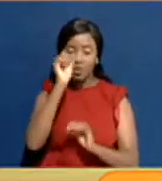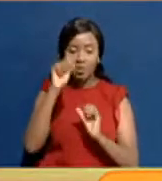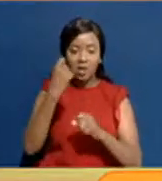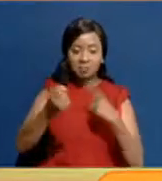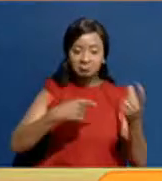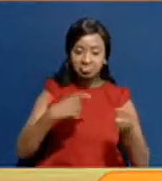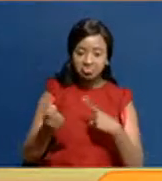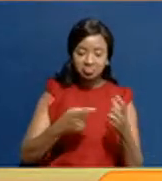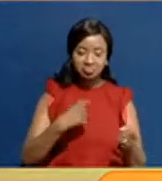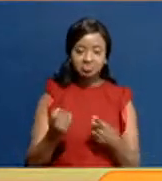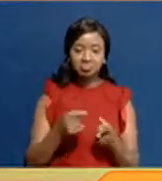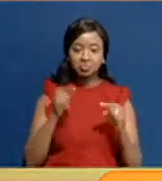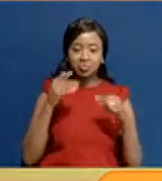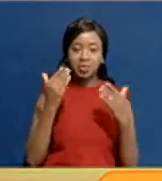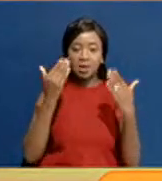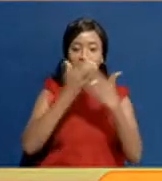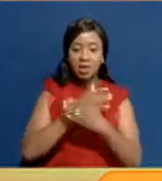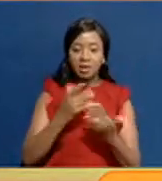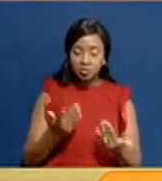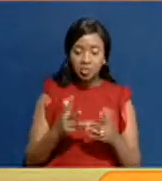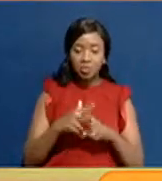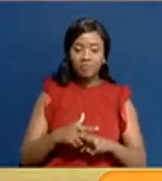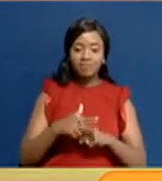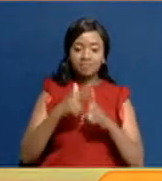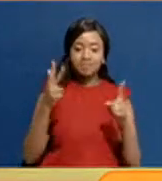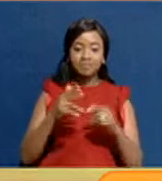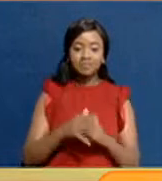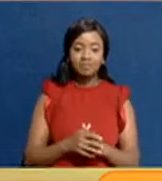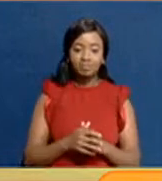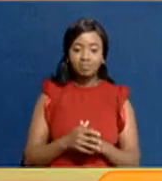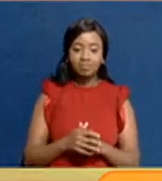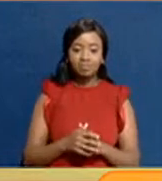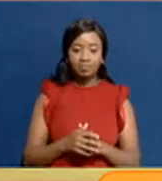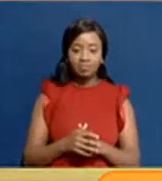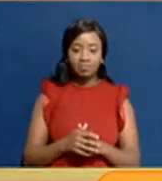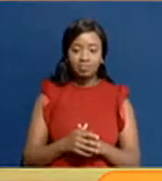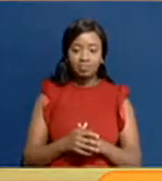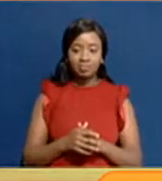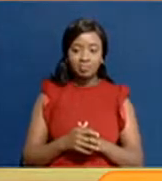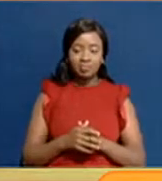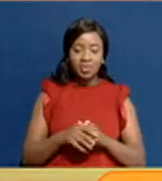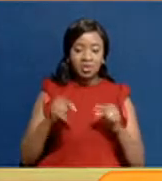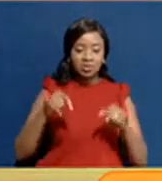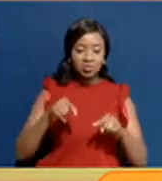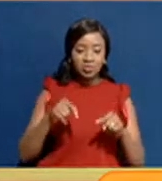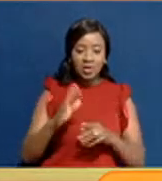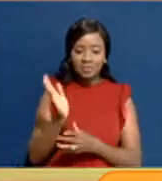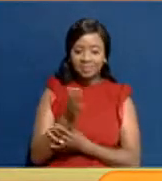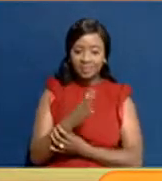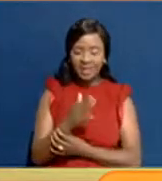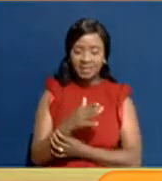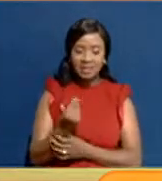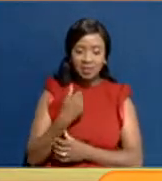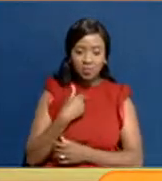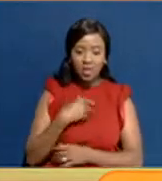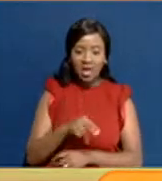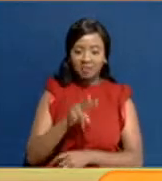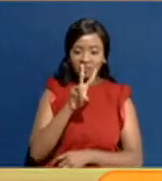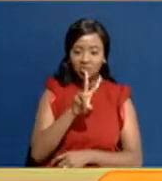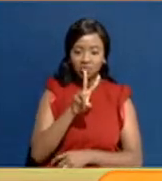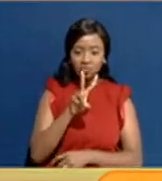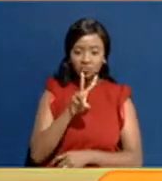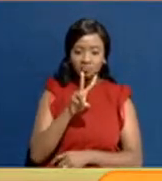tonight. So let's begin there. A scam, I mean, I think today is Thursday, and we've had two scams